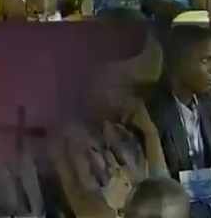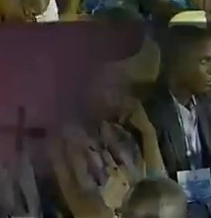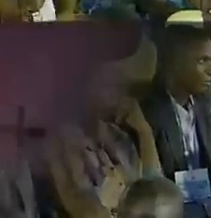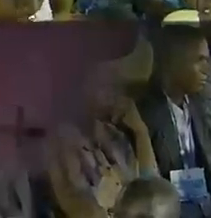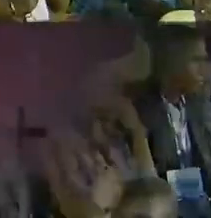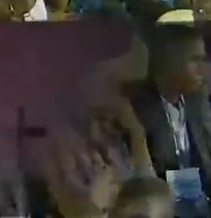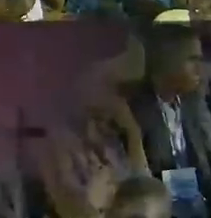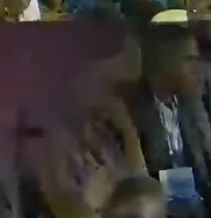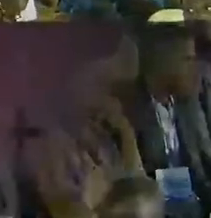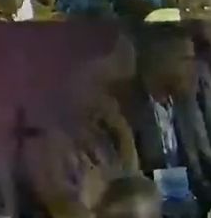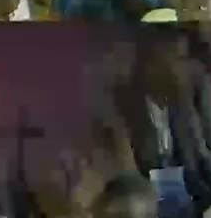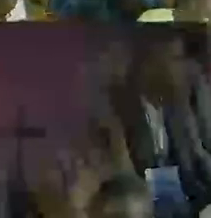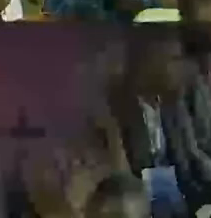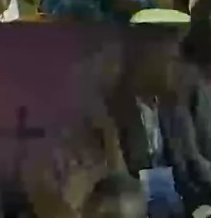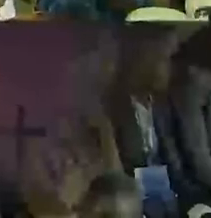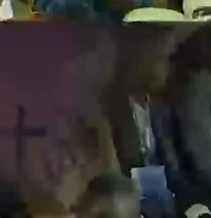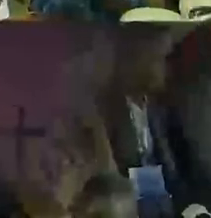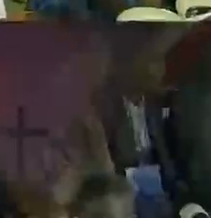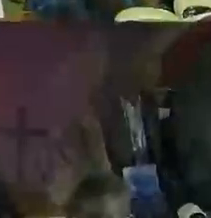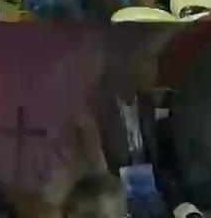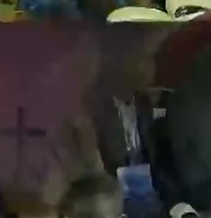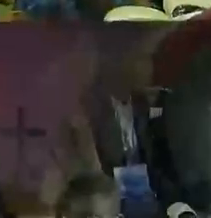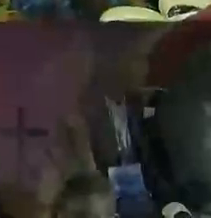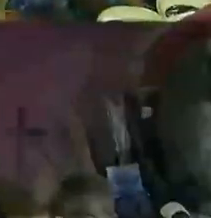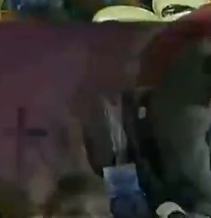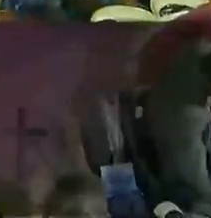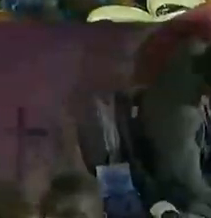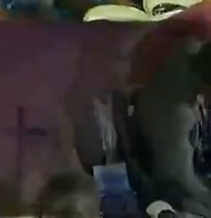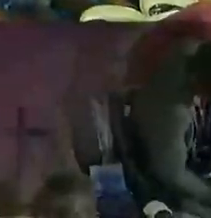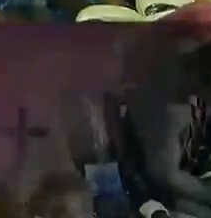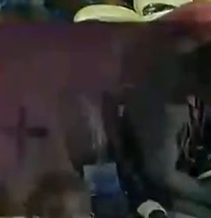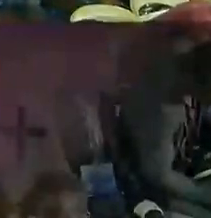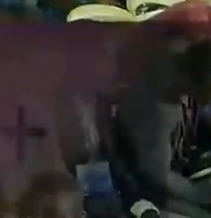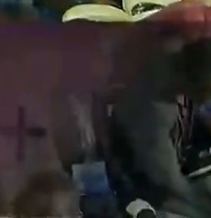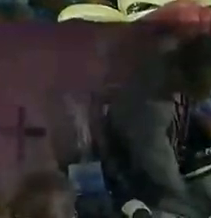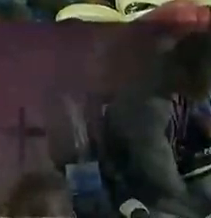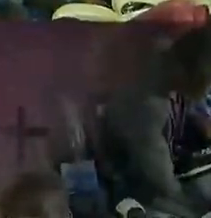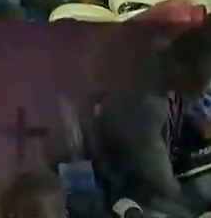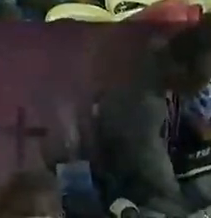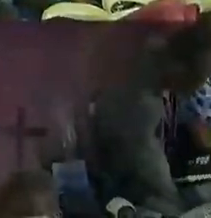done so, if you are true.